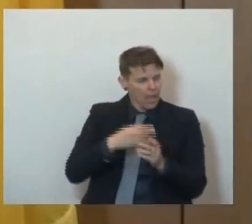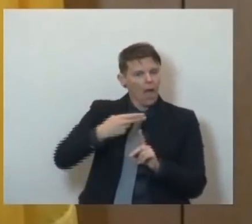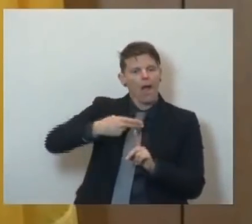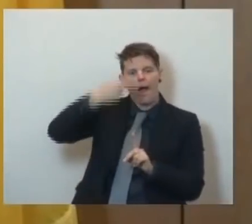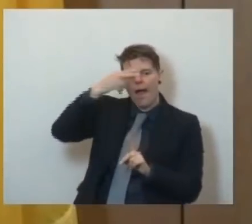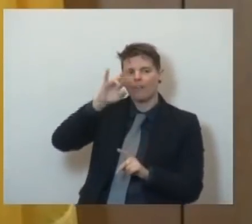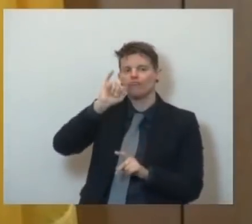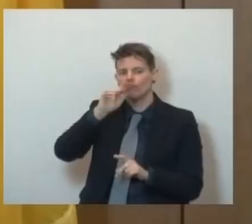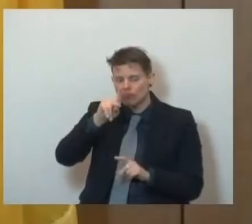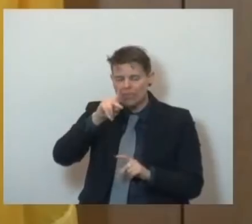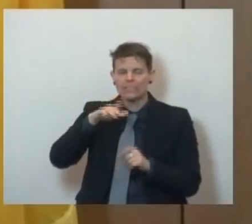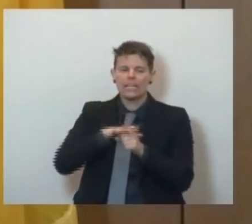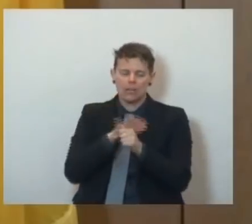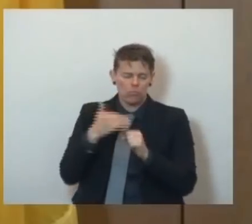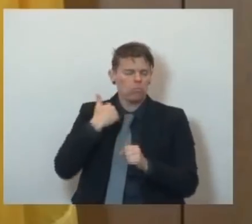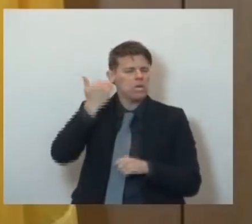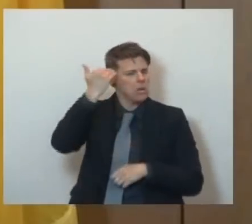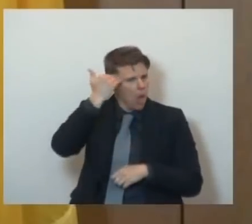and appreciate the question.